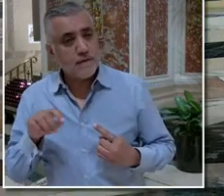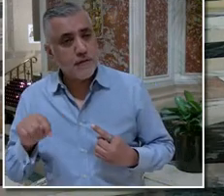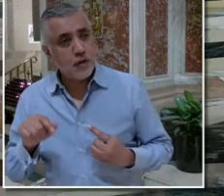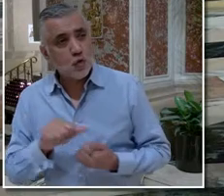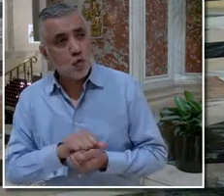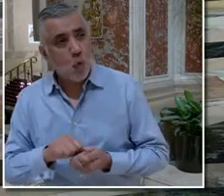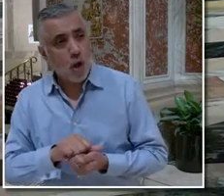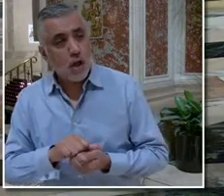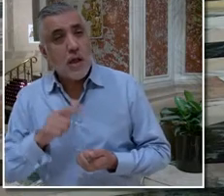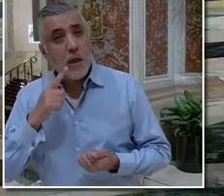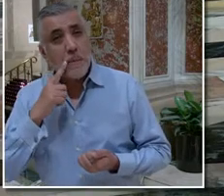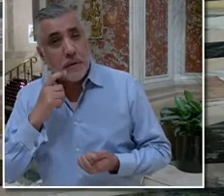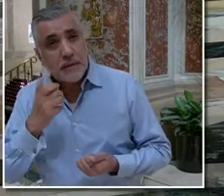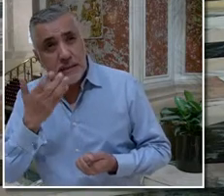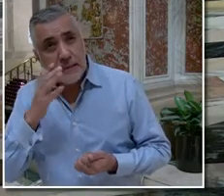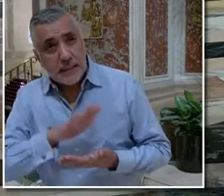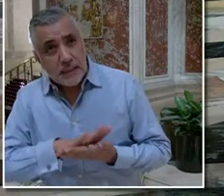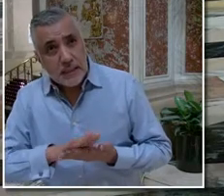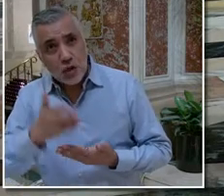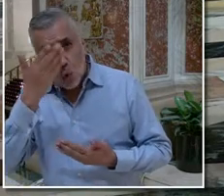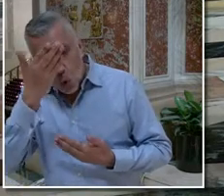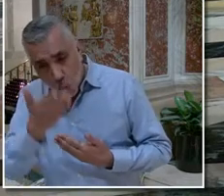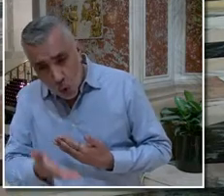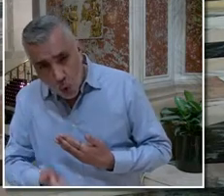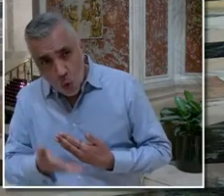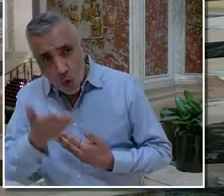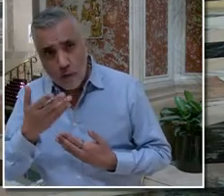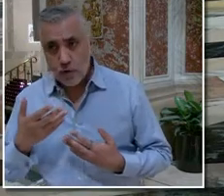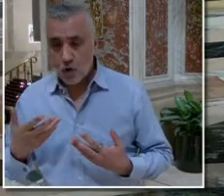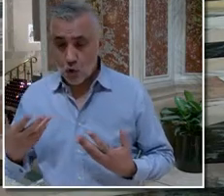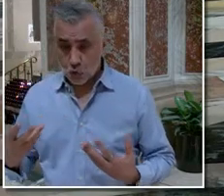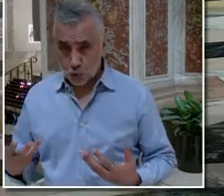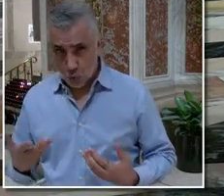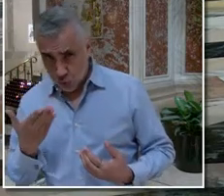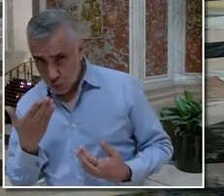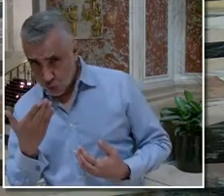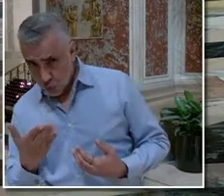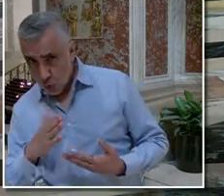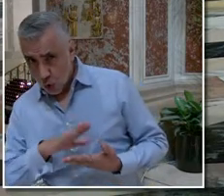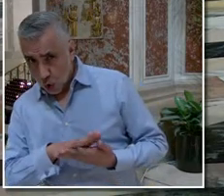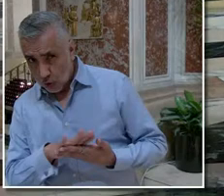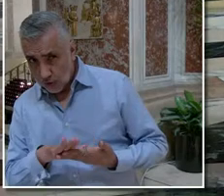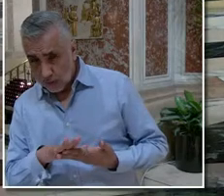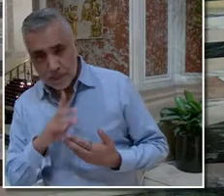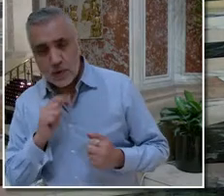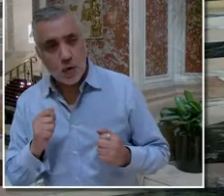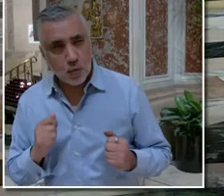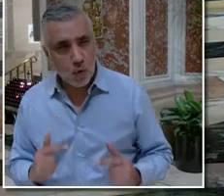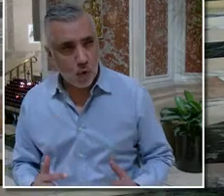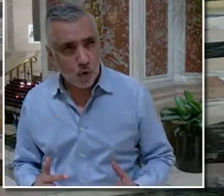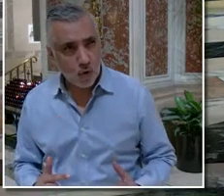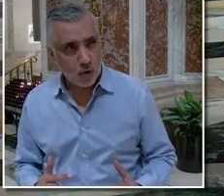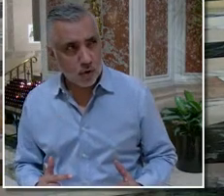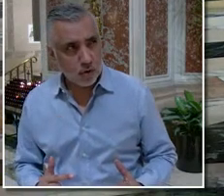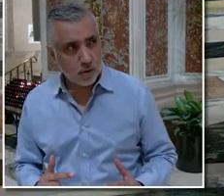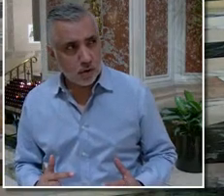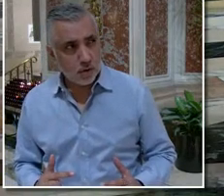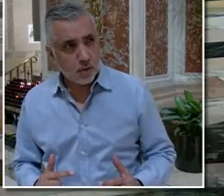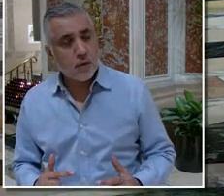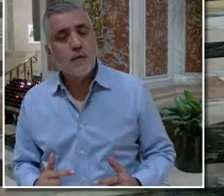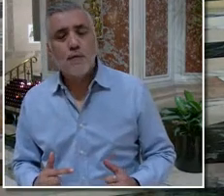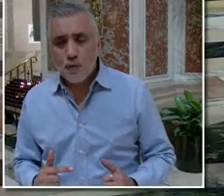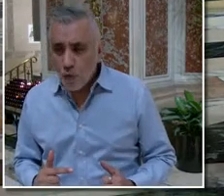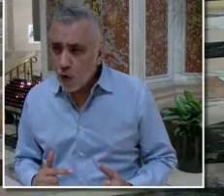he is clean all over. So you are clean, but not all. For he